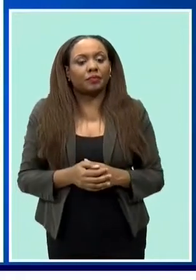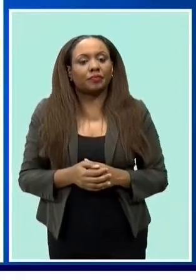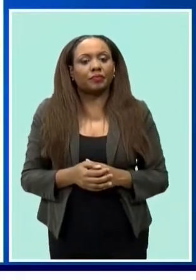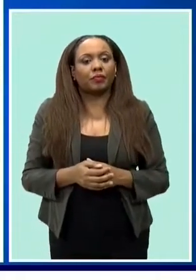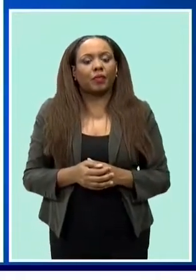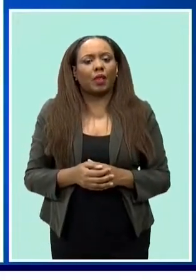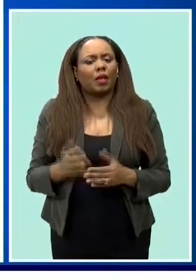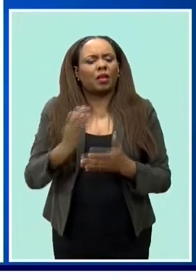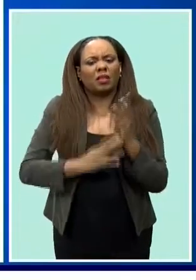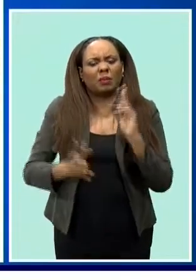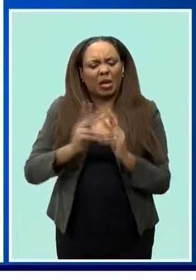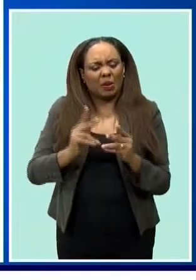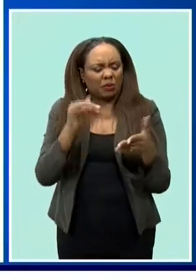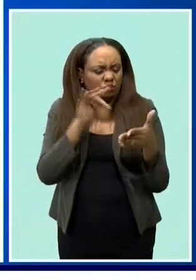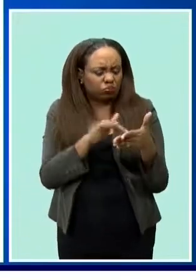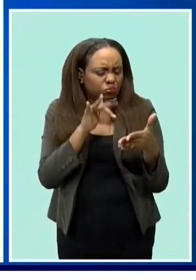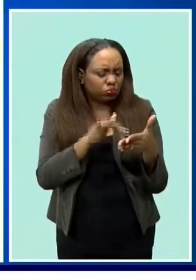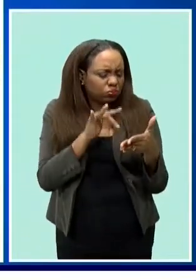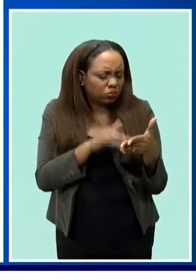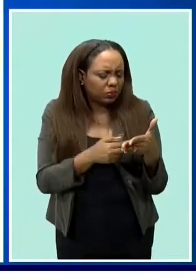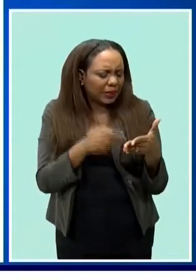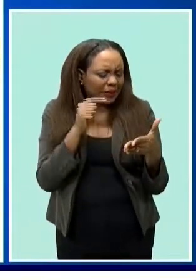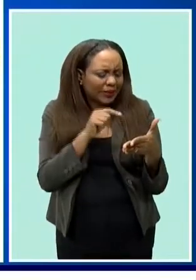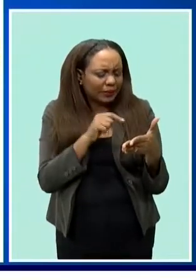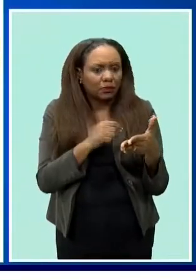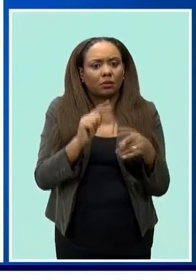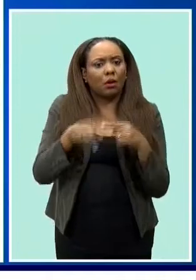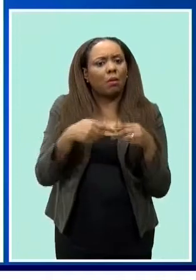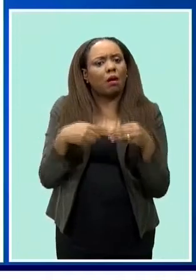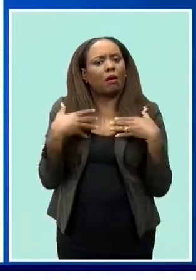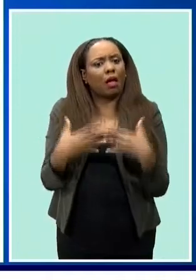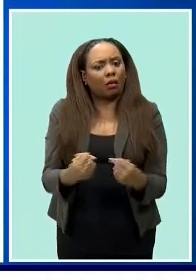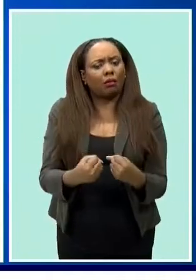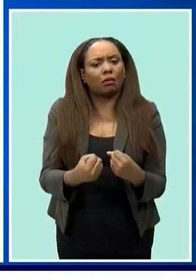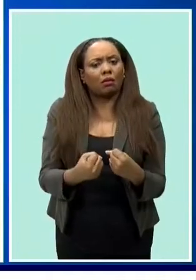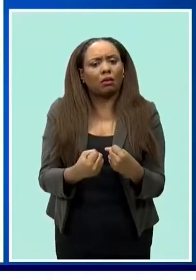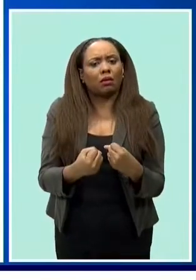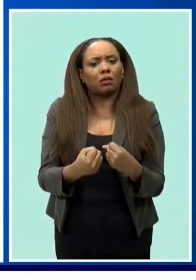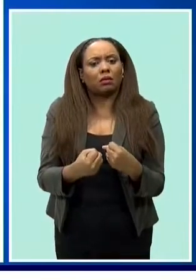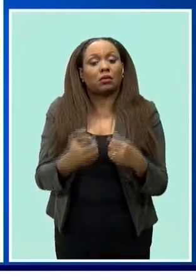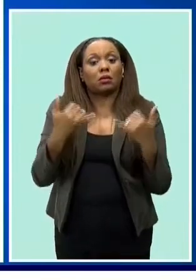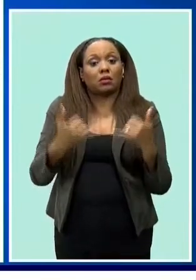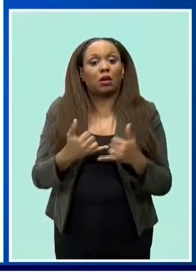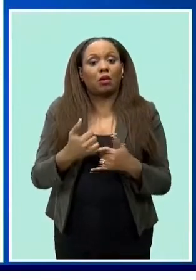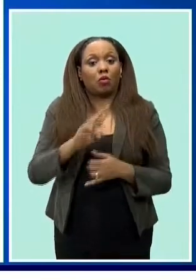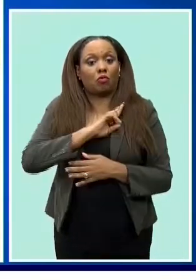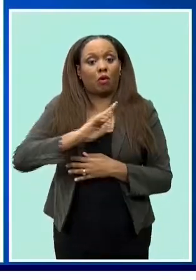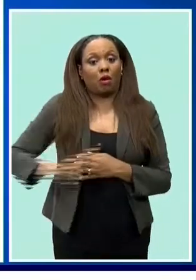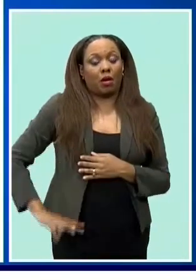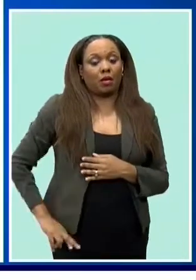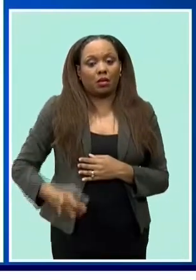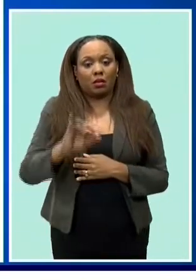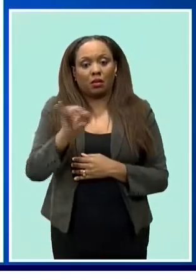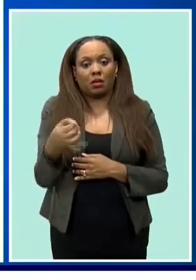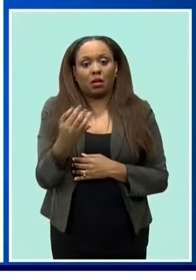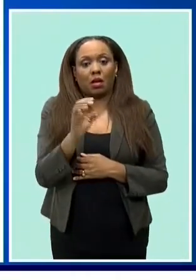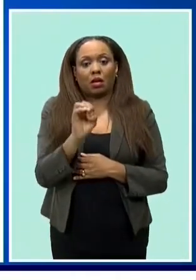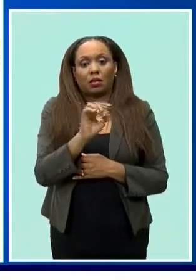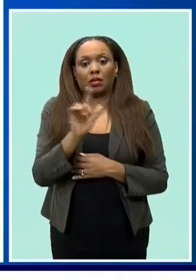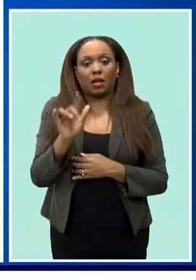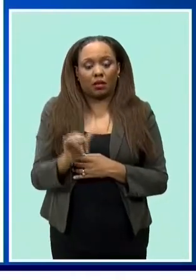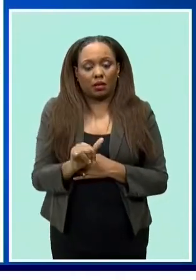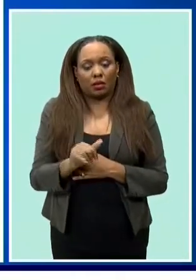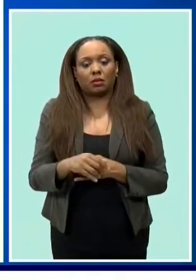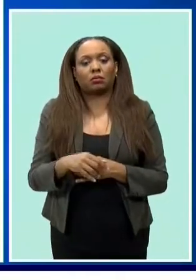people researching about their health and so on, we find that royal jelly, propolis, and pollen are becoming a lot